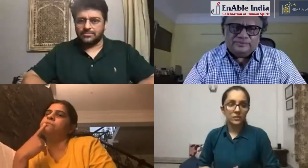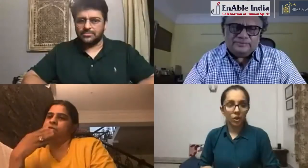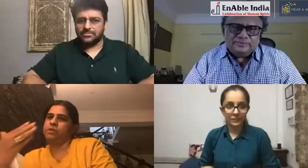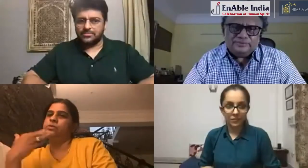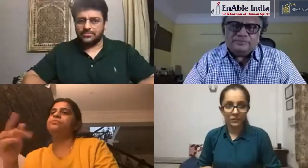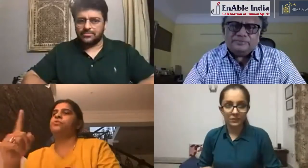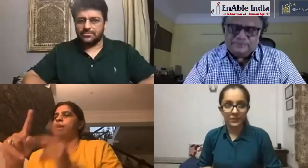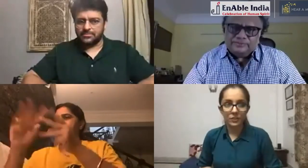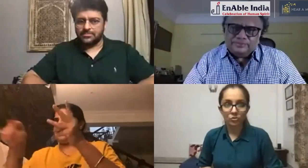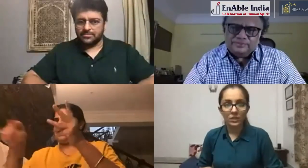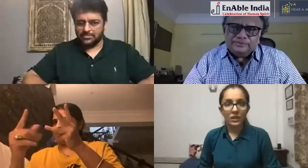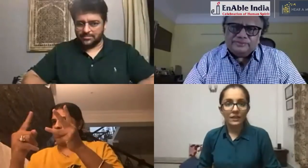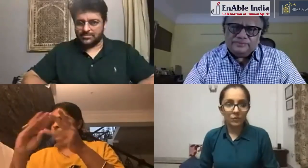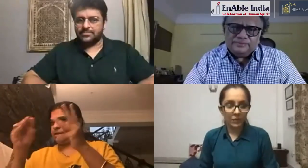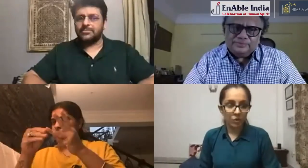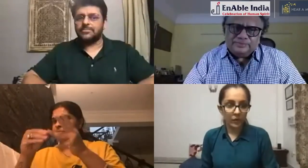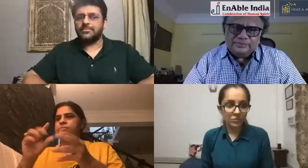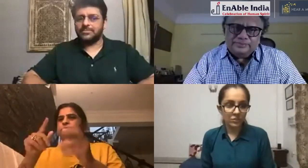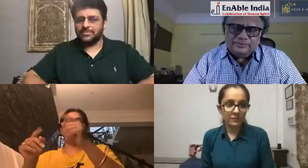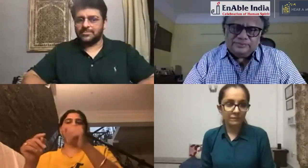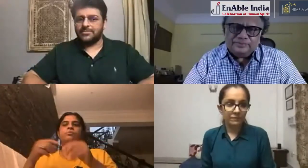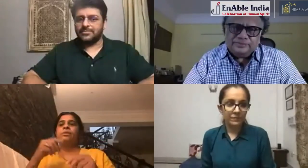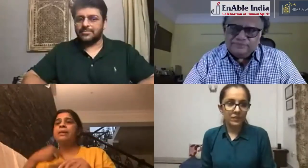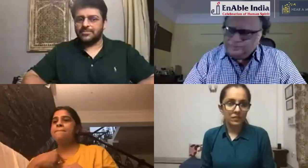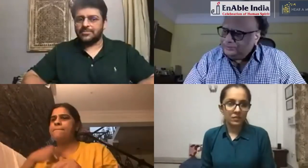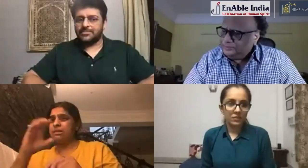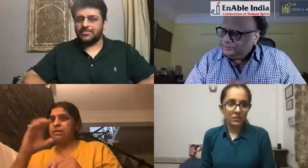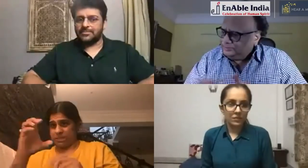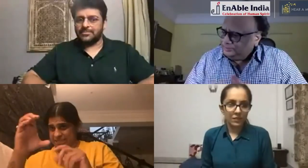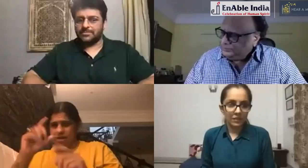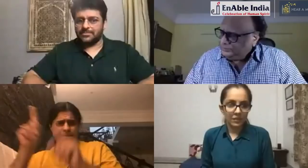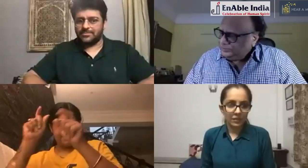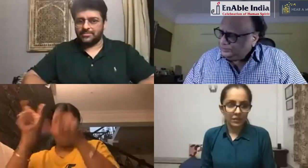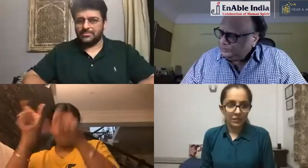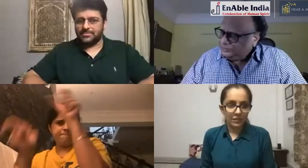All right, got it, got it. Thank you. One more question.